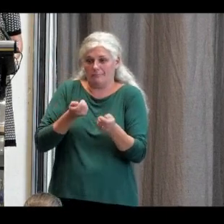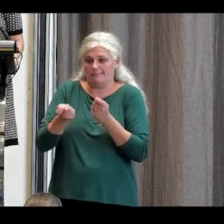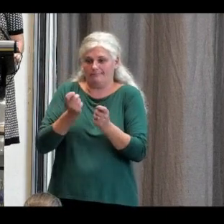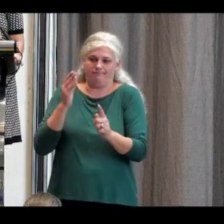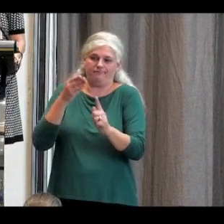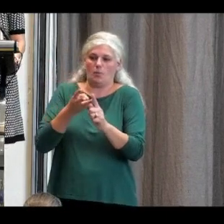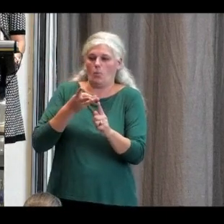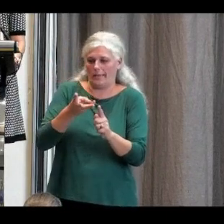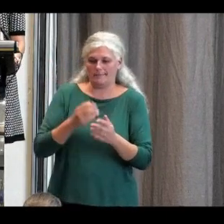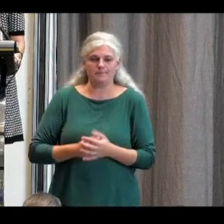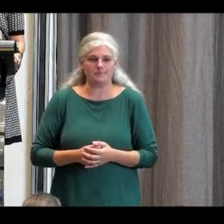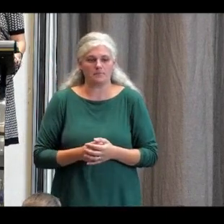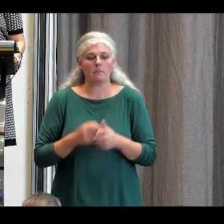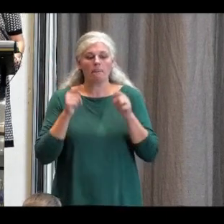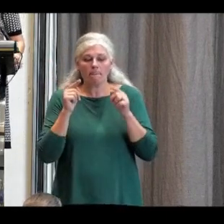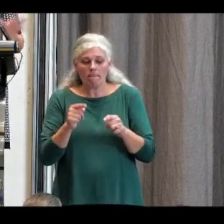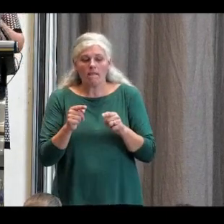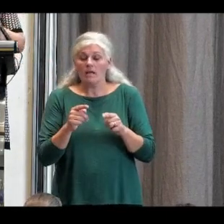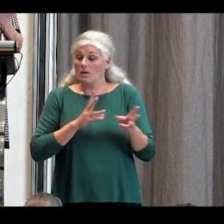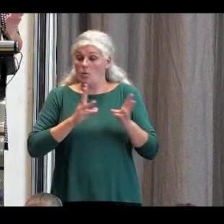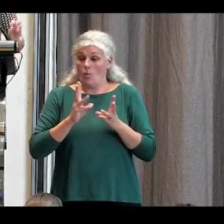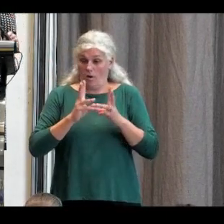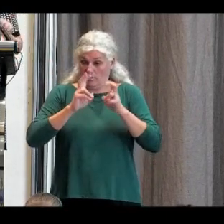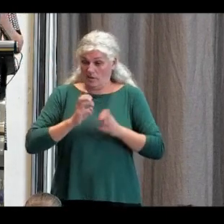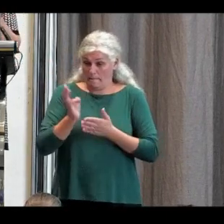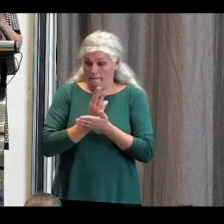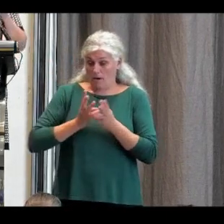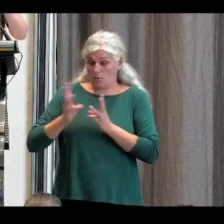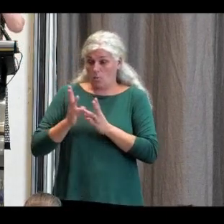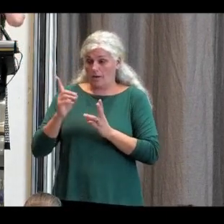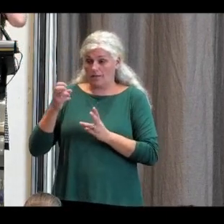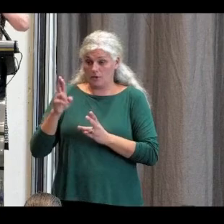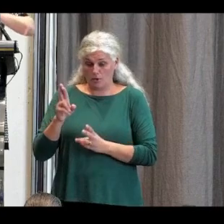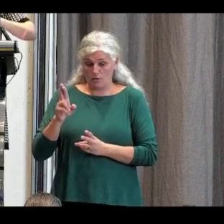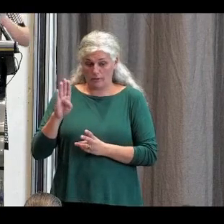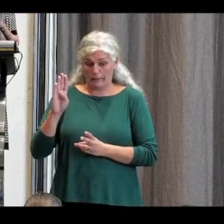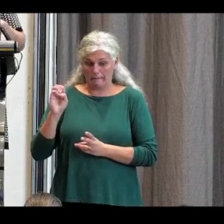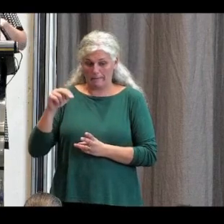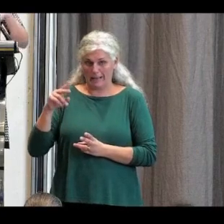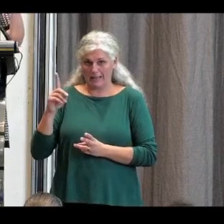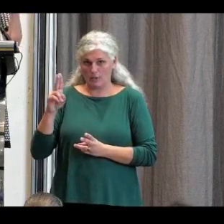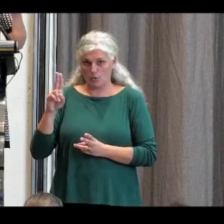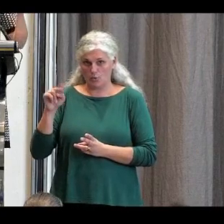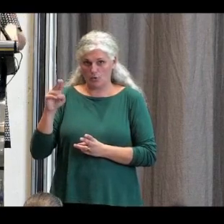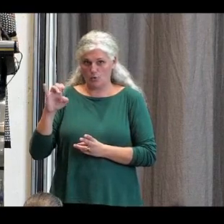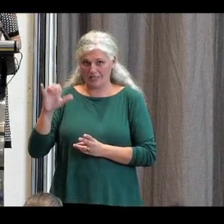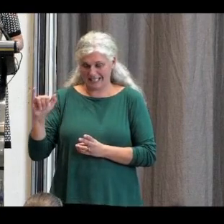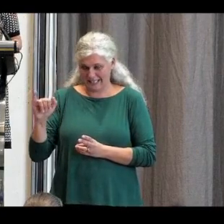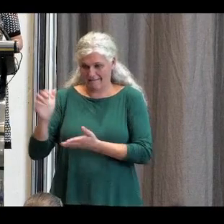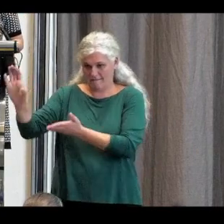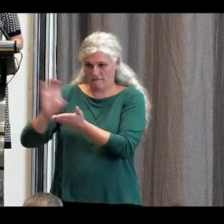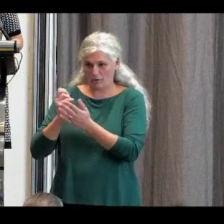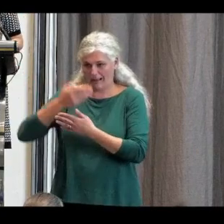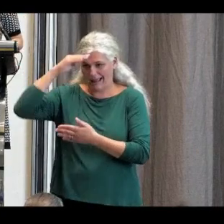approach. So this work is part of the work of Dr. Rana Benvenuti, who is funded by